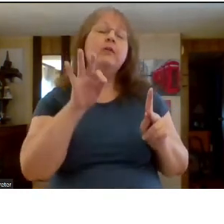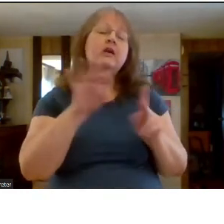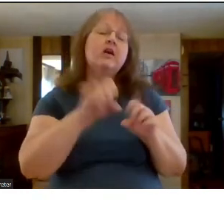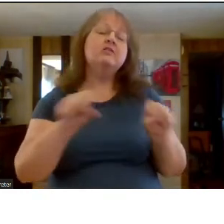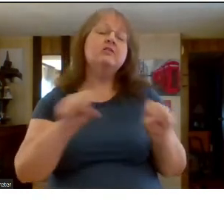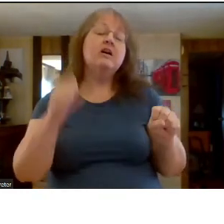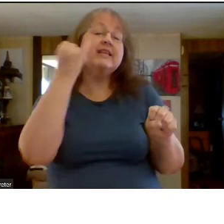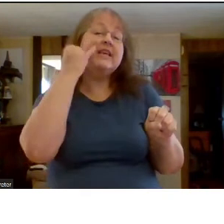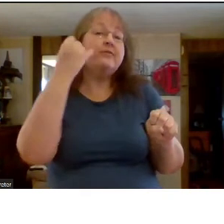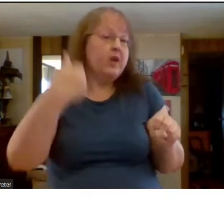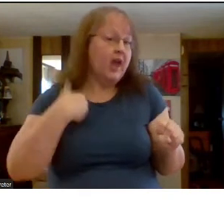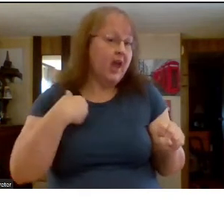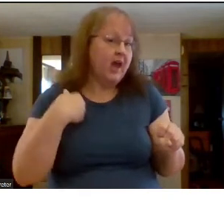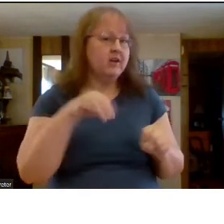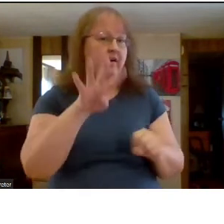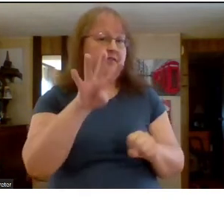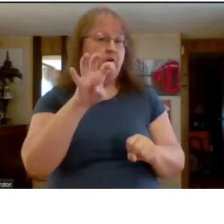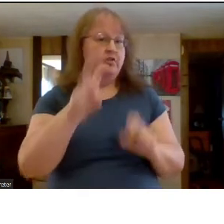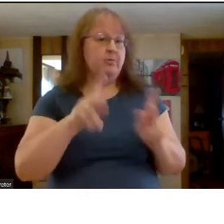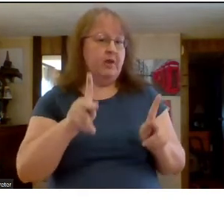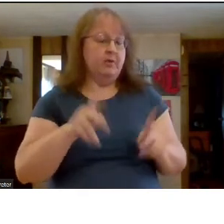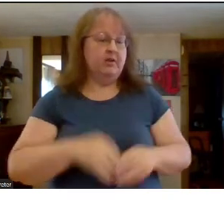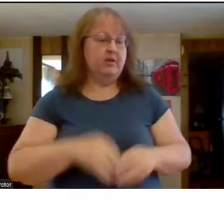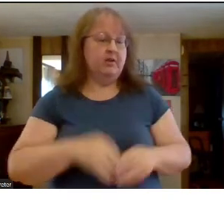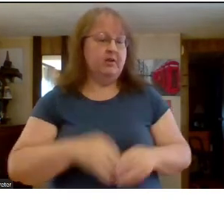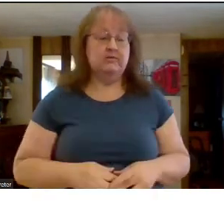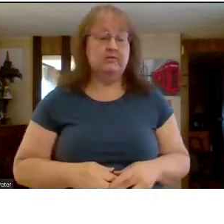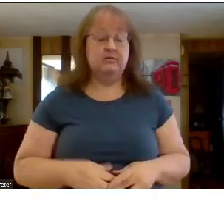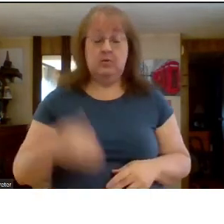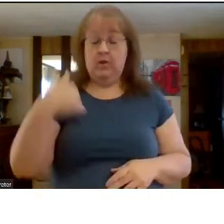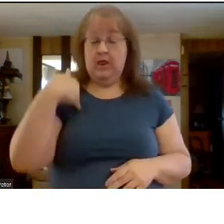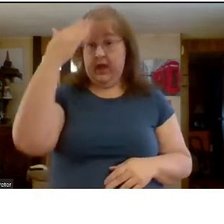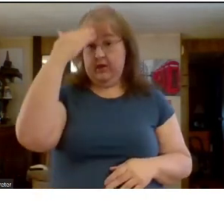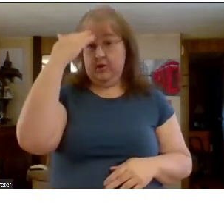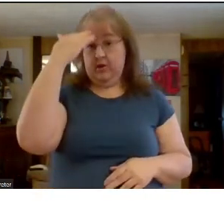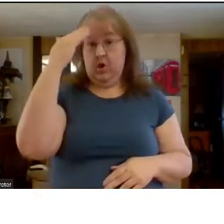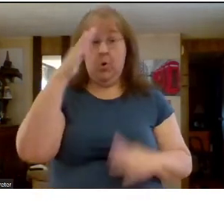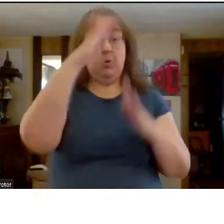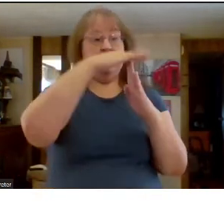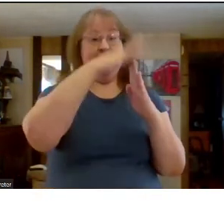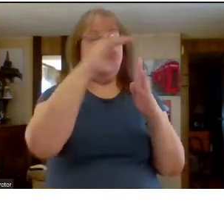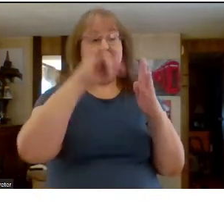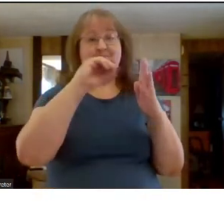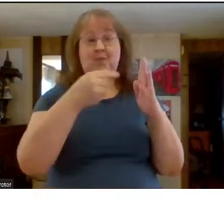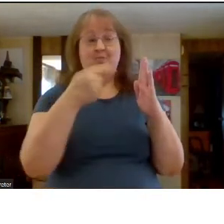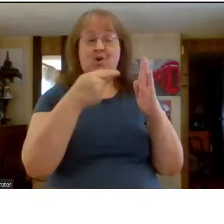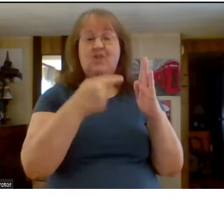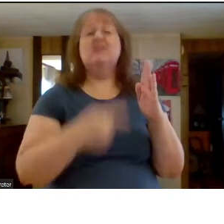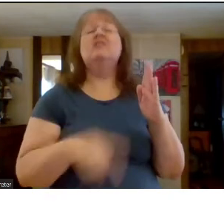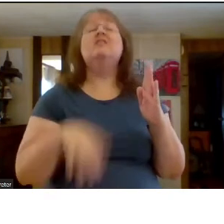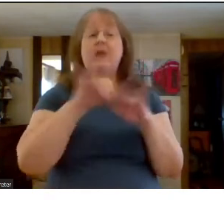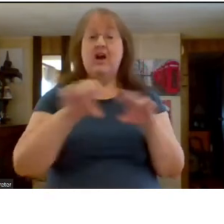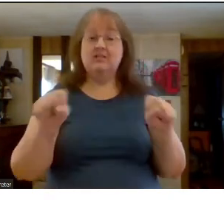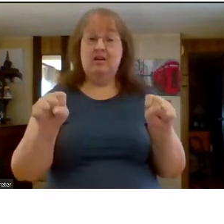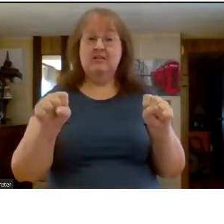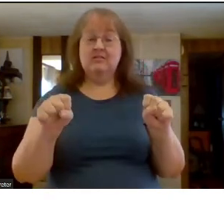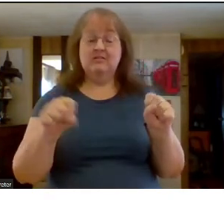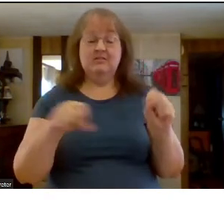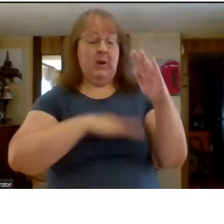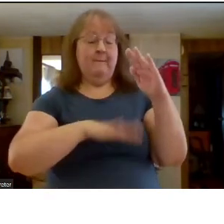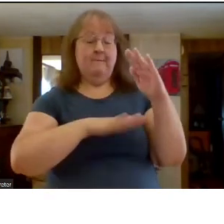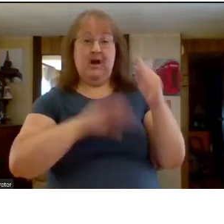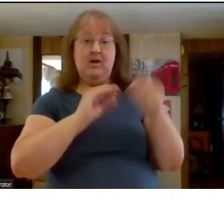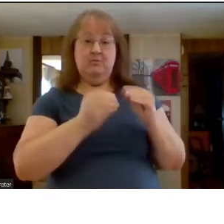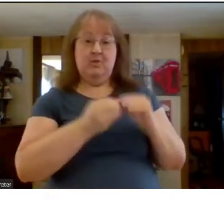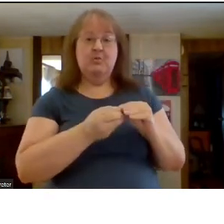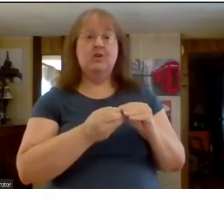as, let's see, how many people would choose hot dogs if the population was 400? Okay, well, I know hot dogs are going to go on top because I have hot dogs